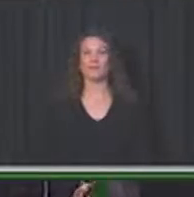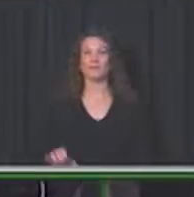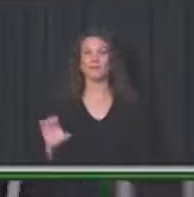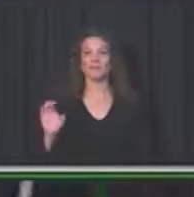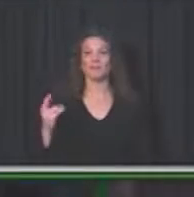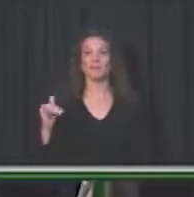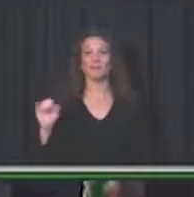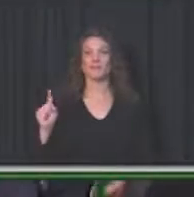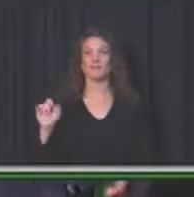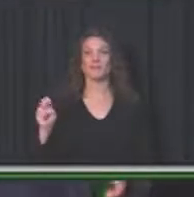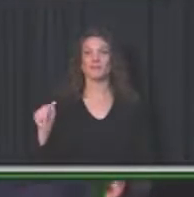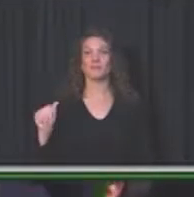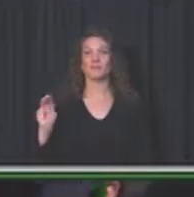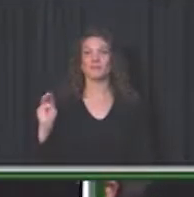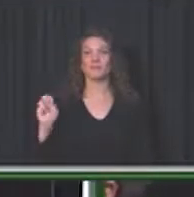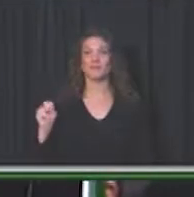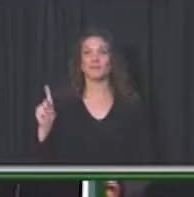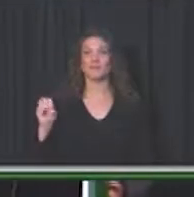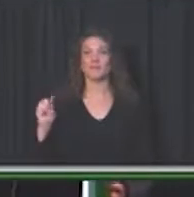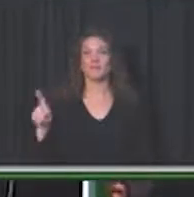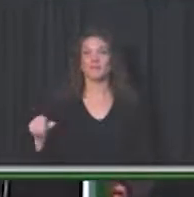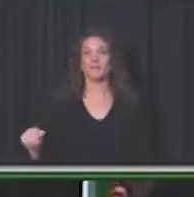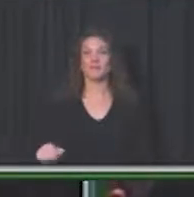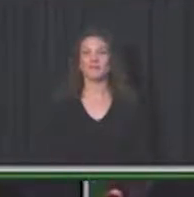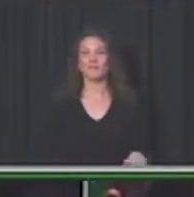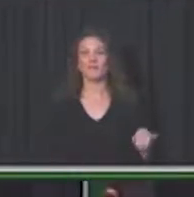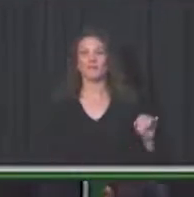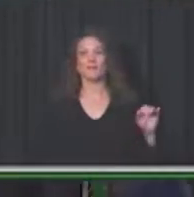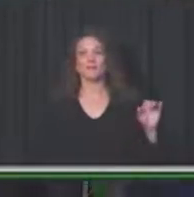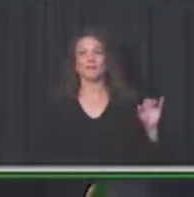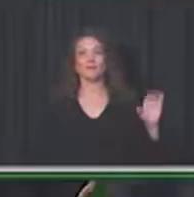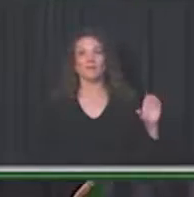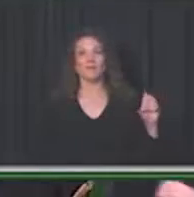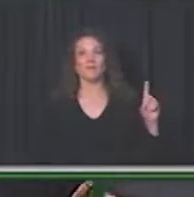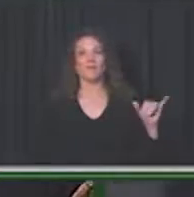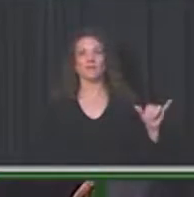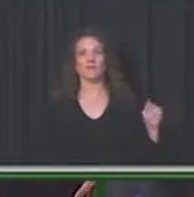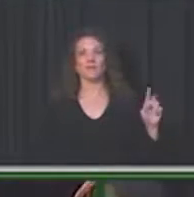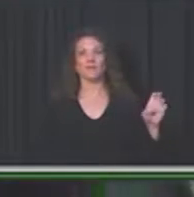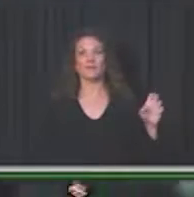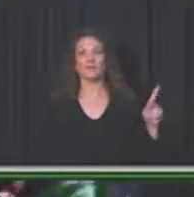Christina Mendoza. Cody John Tucker.